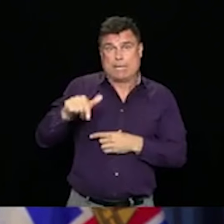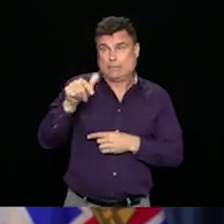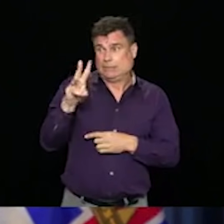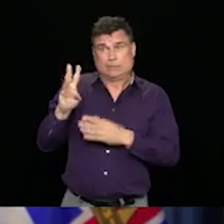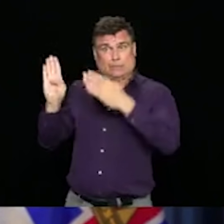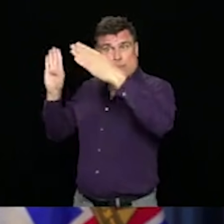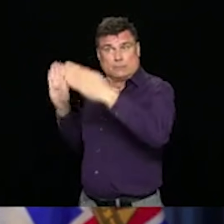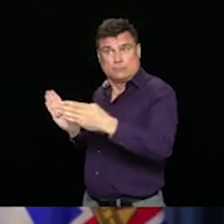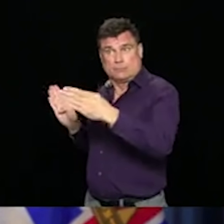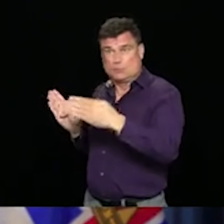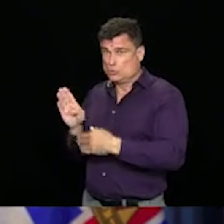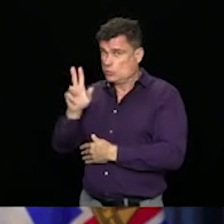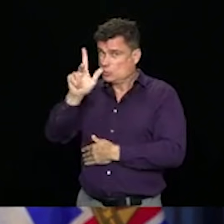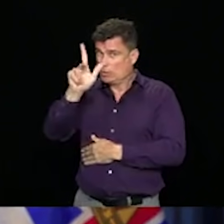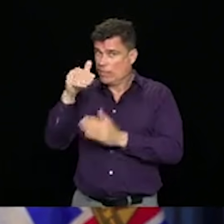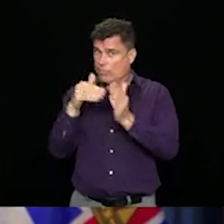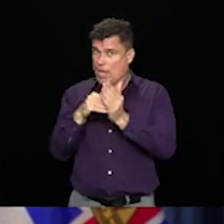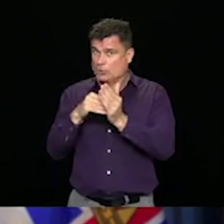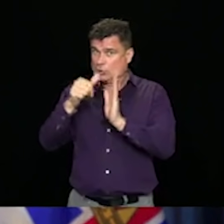healthcare workers completed